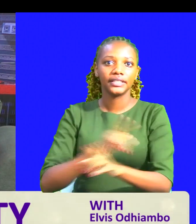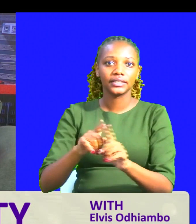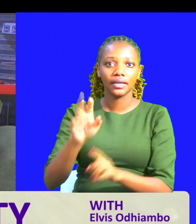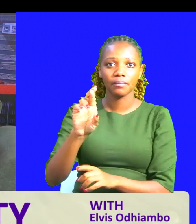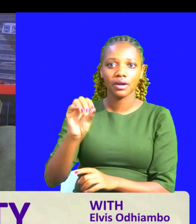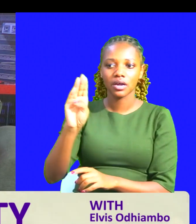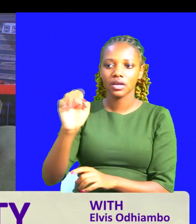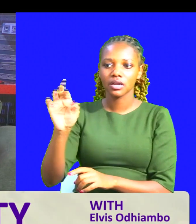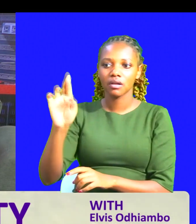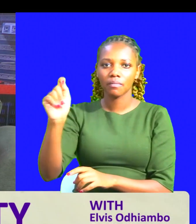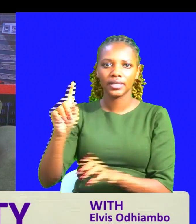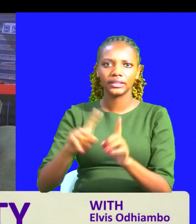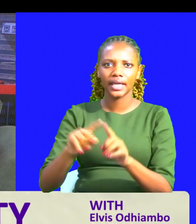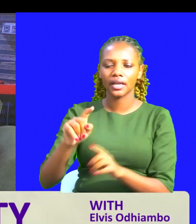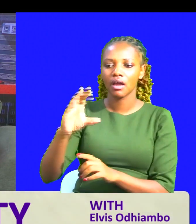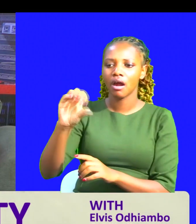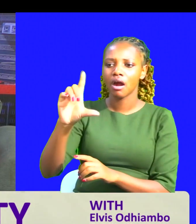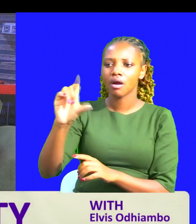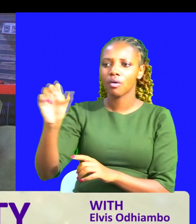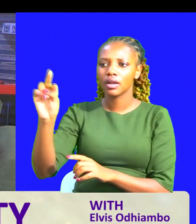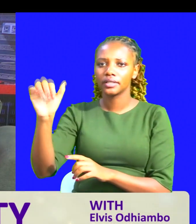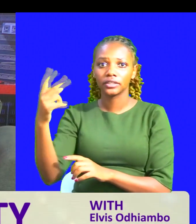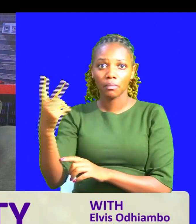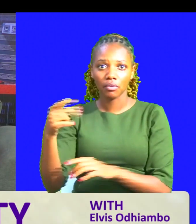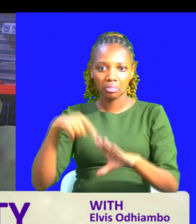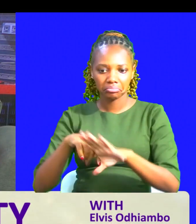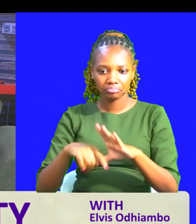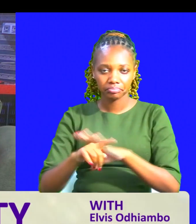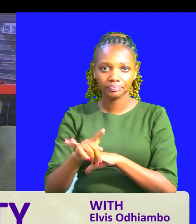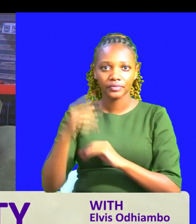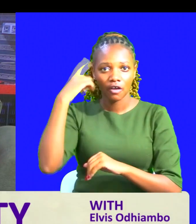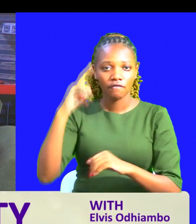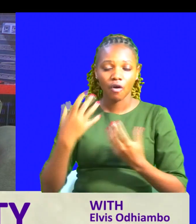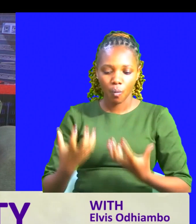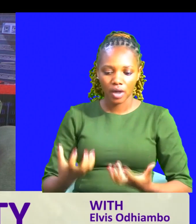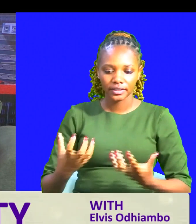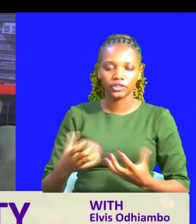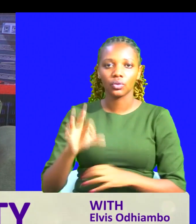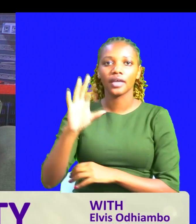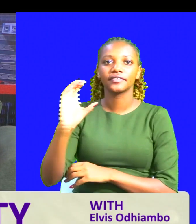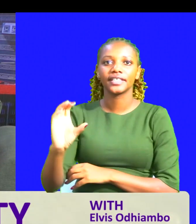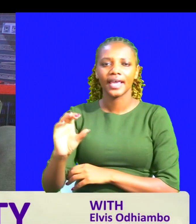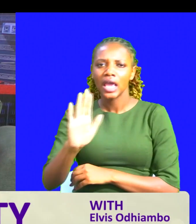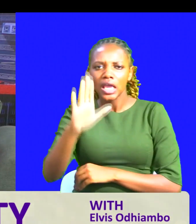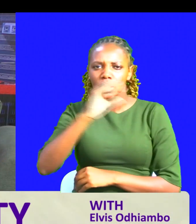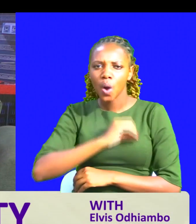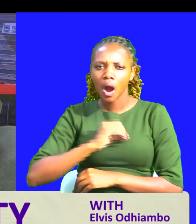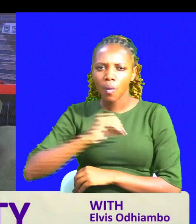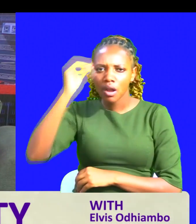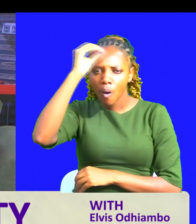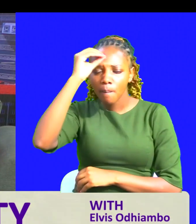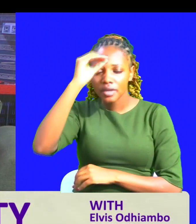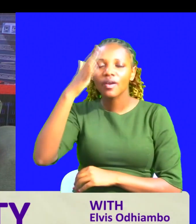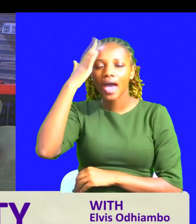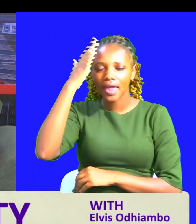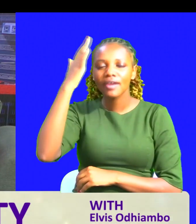well as Collins Neto, were on the score sheet for Wazito FC. Now, in your own opinion, of course, they survived